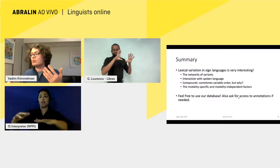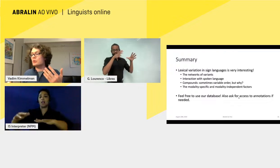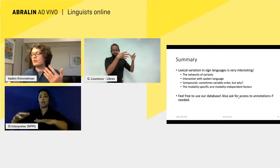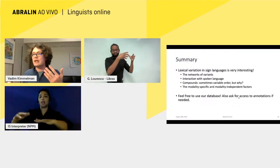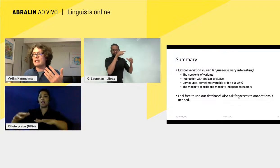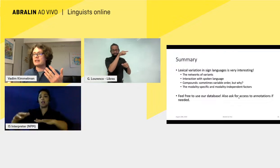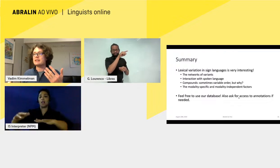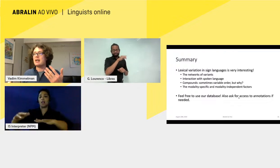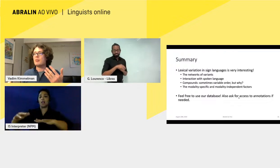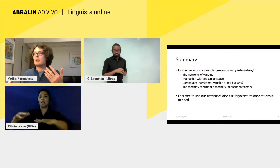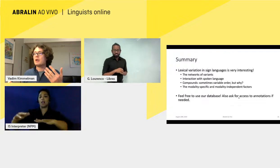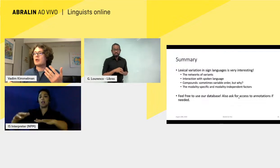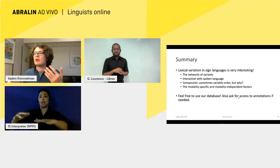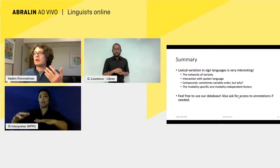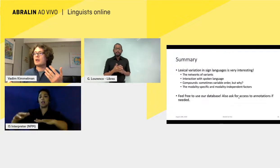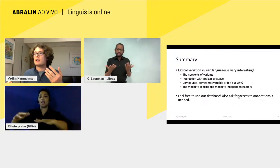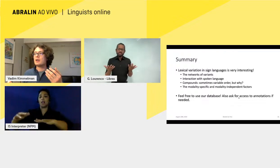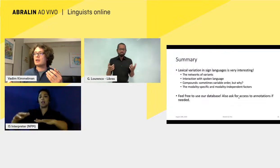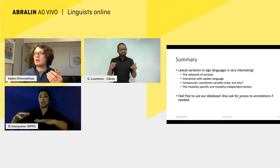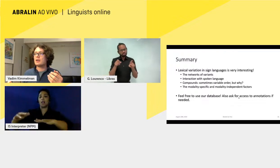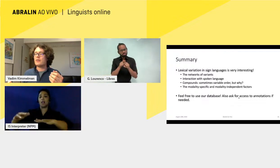We can also find some